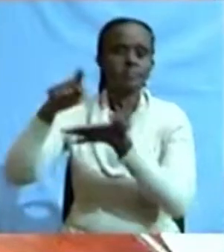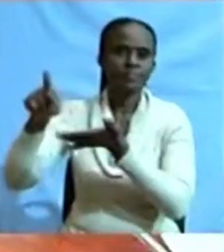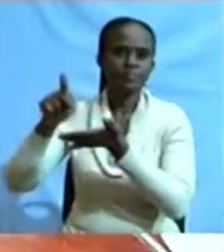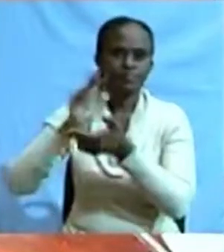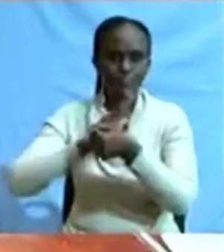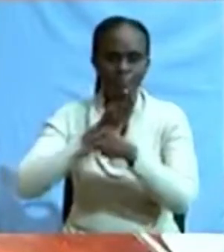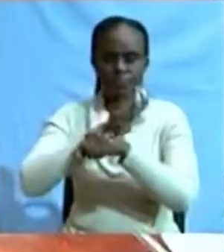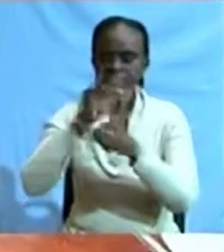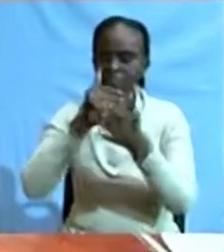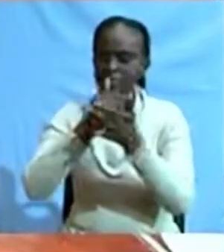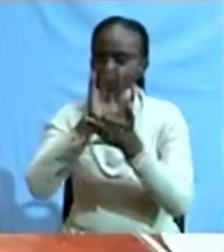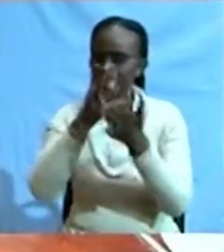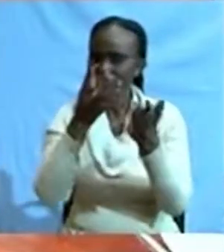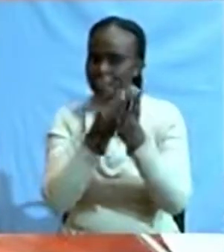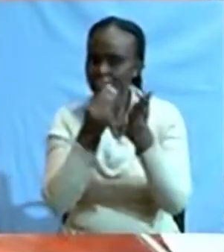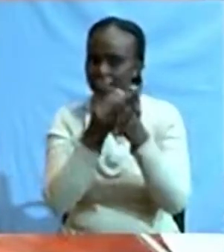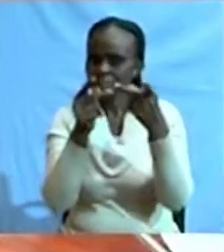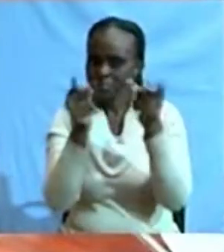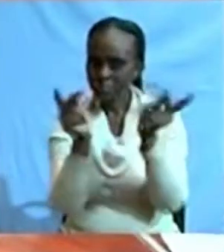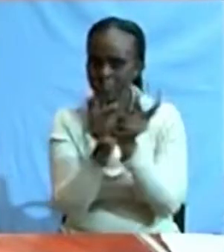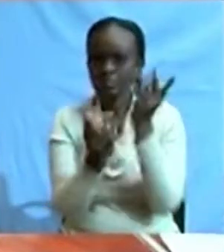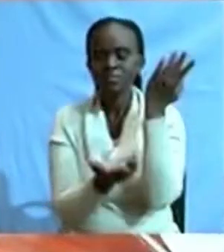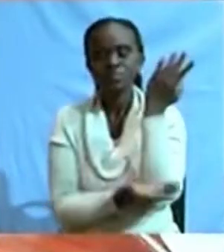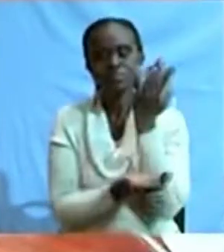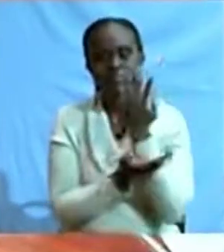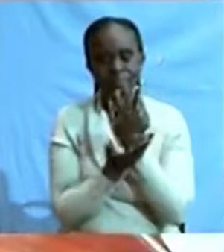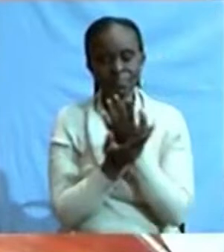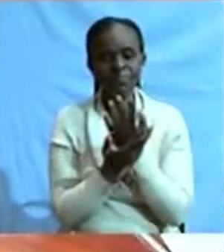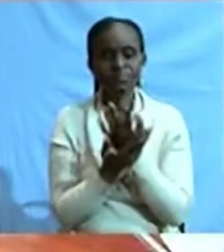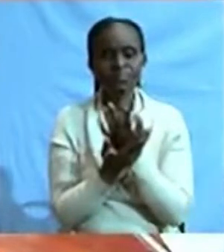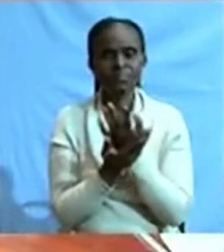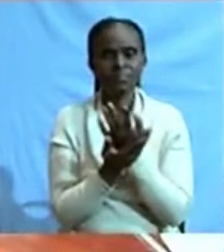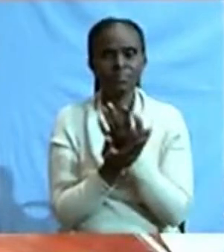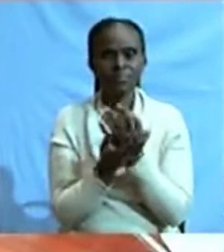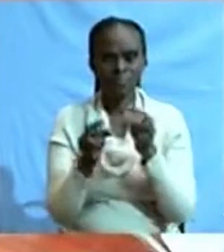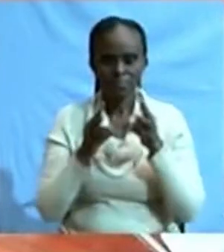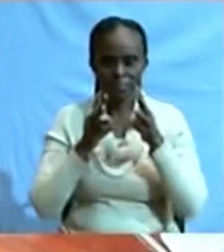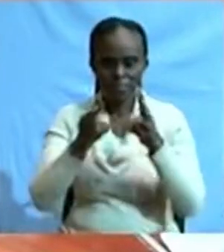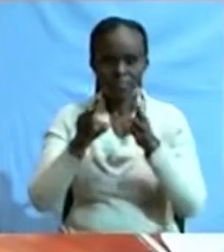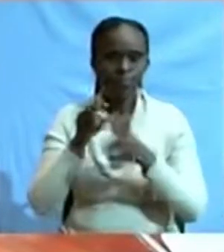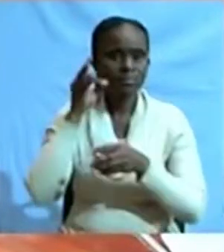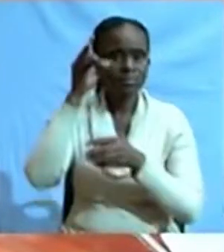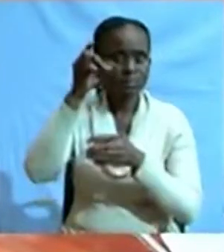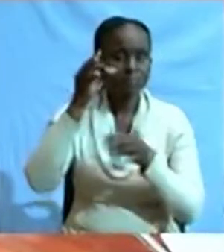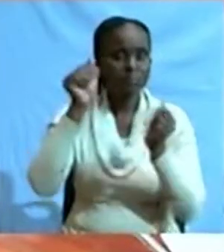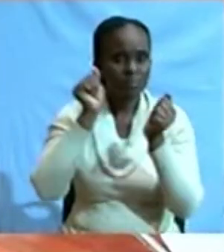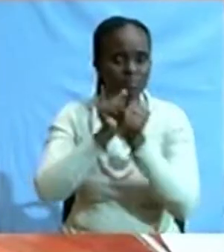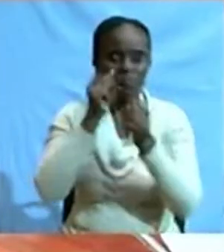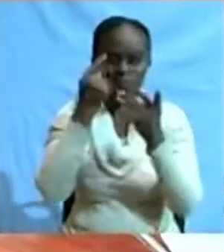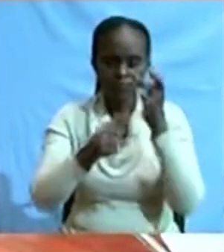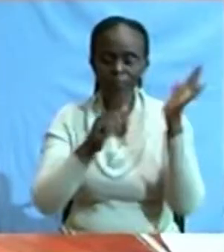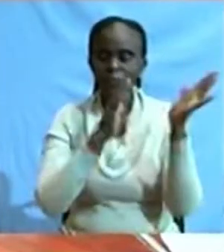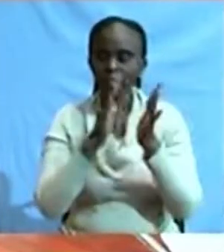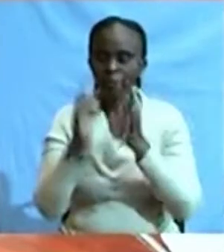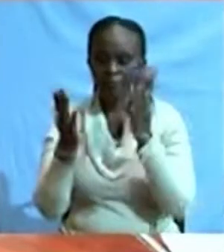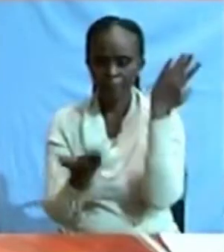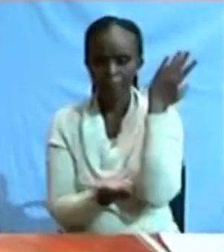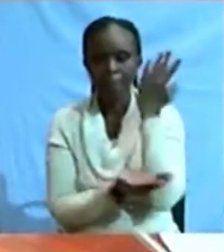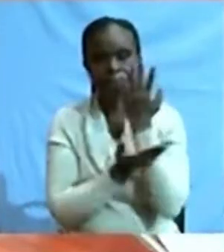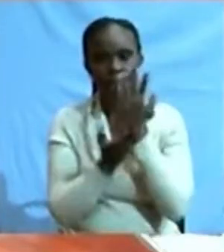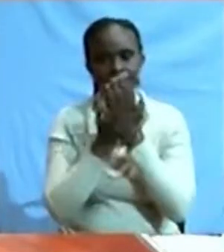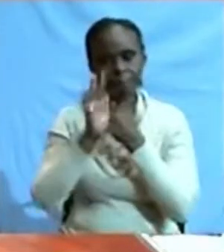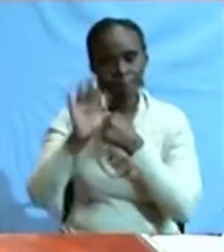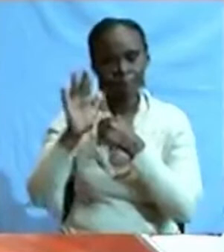once its liquidity position improves. As a way forward, and with the instituted measures to improve